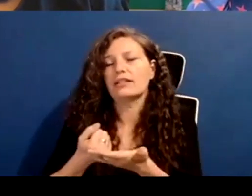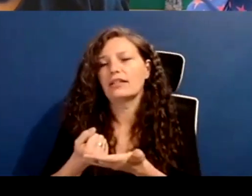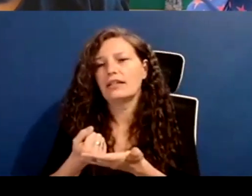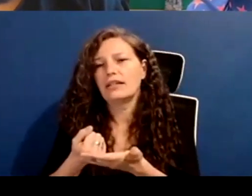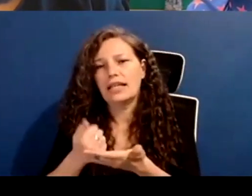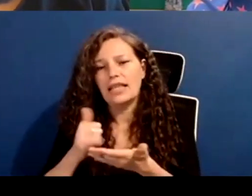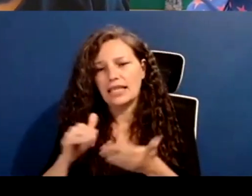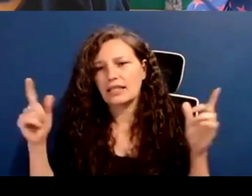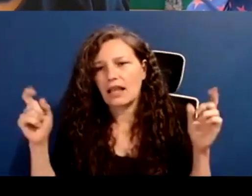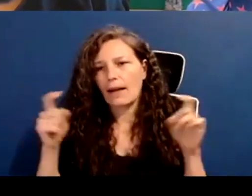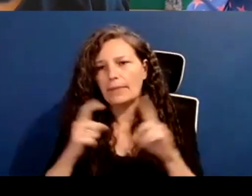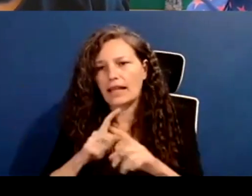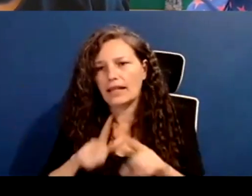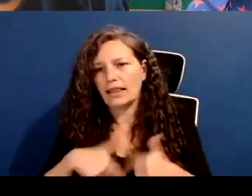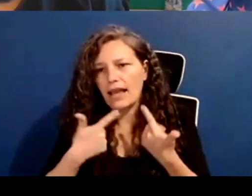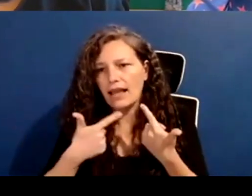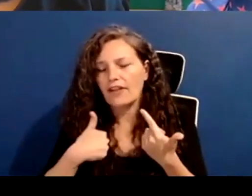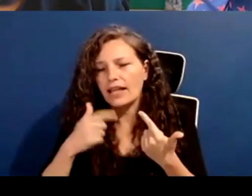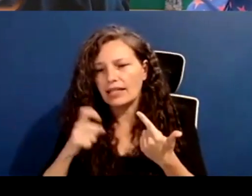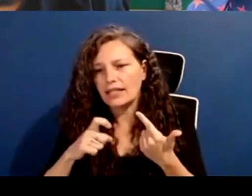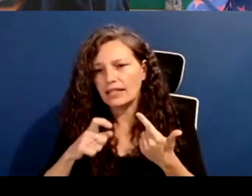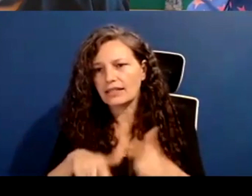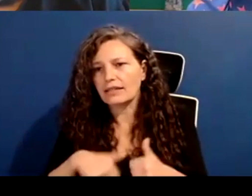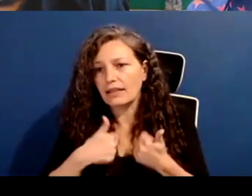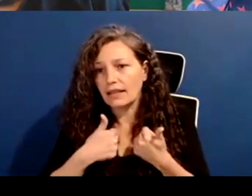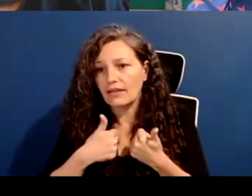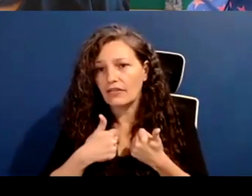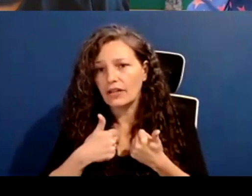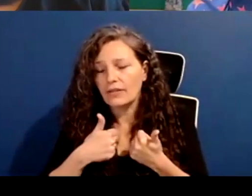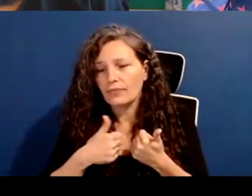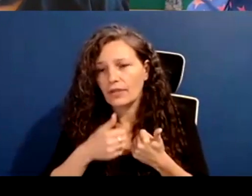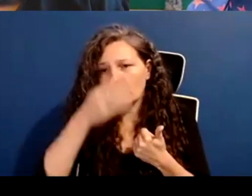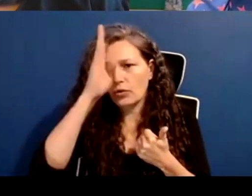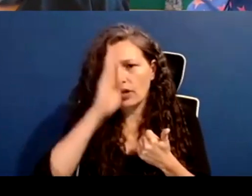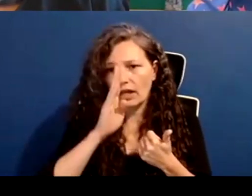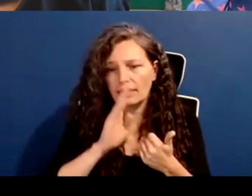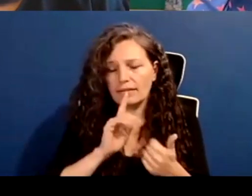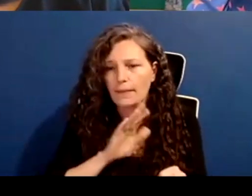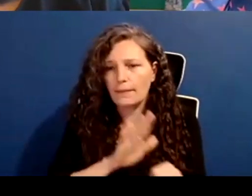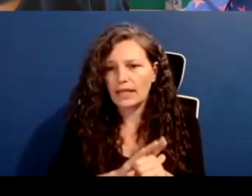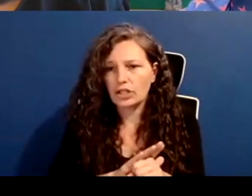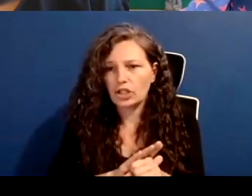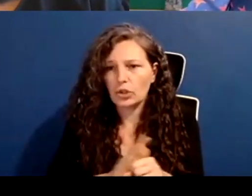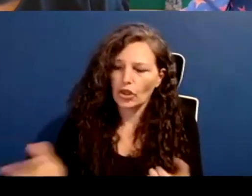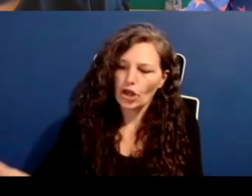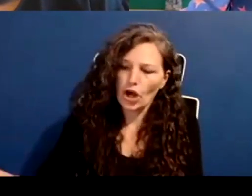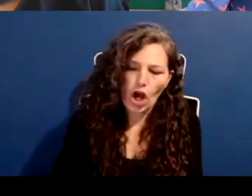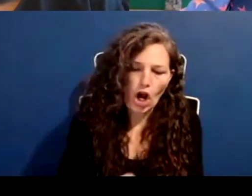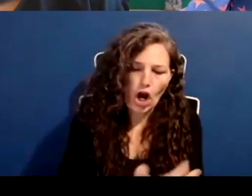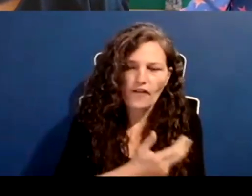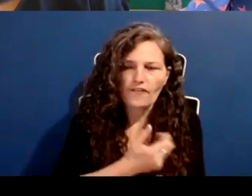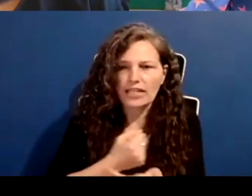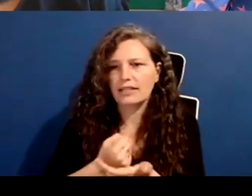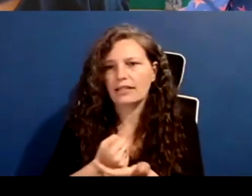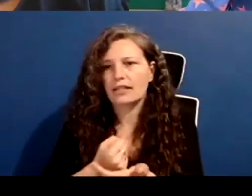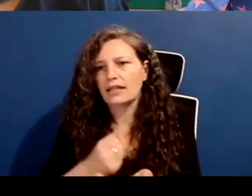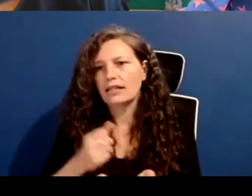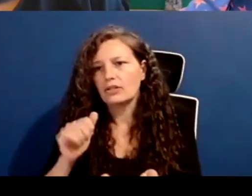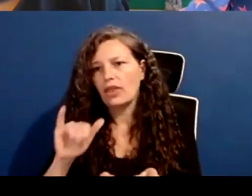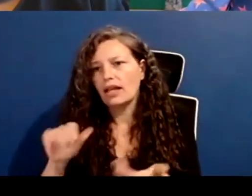right? And he's committed to that harvest. And so I think that's another way